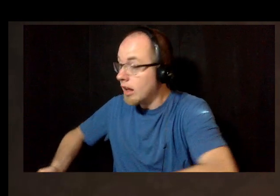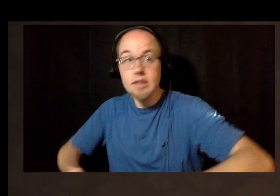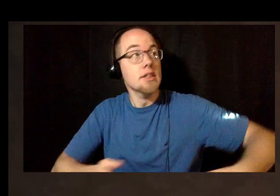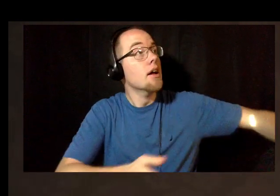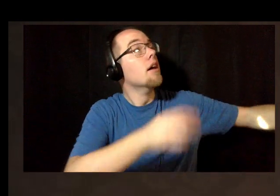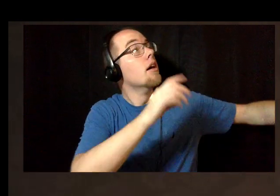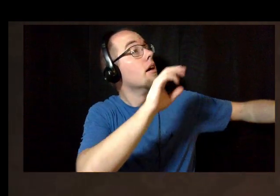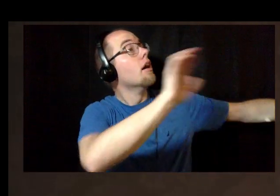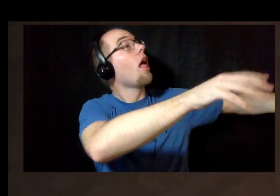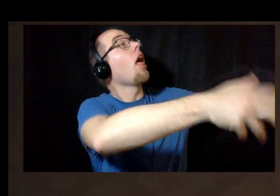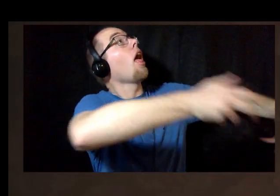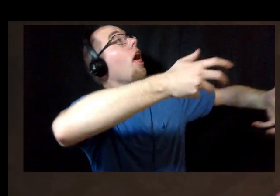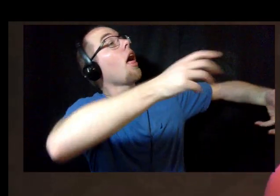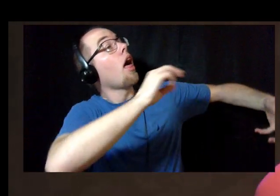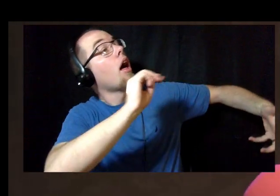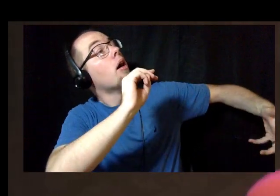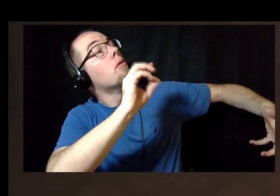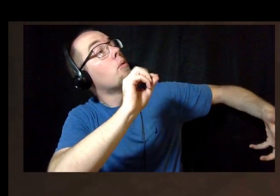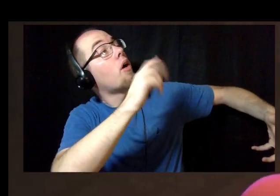Morgan!